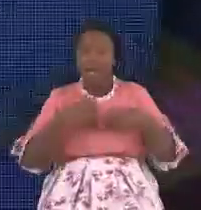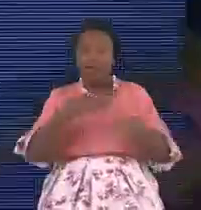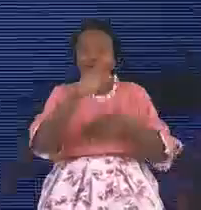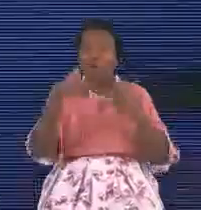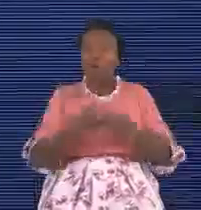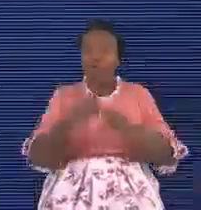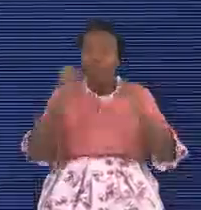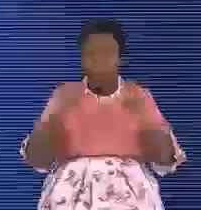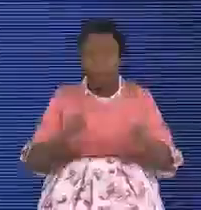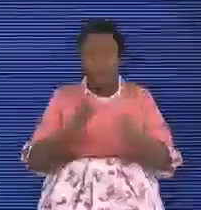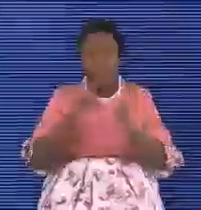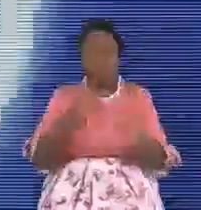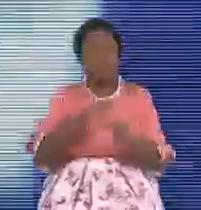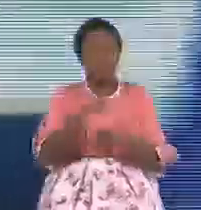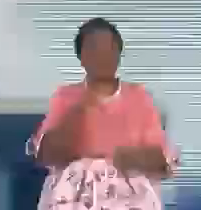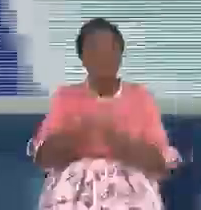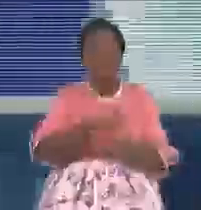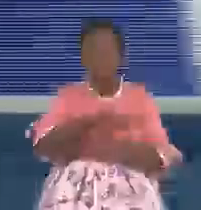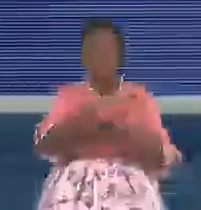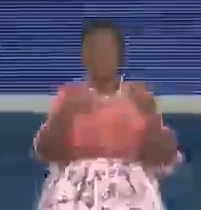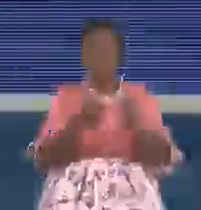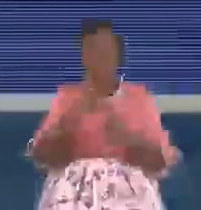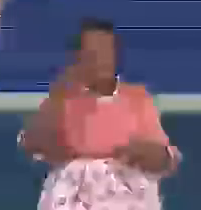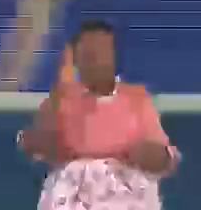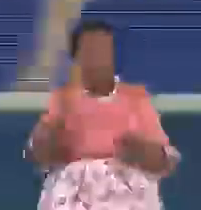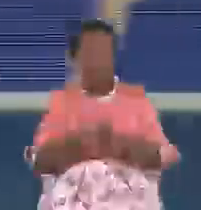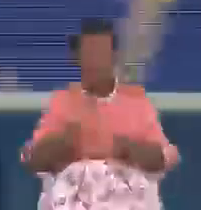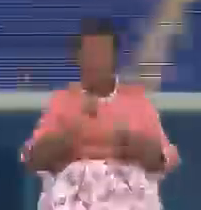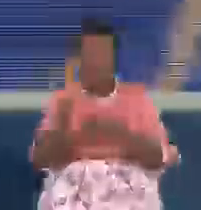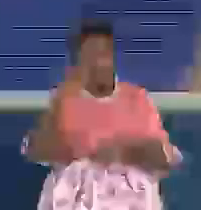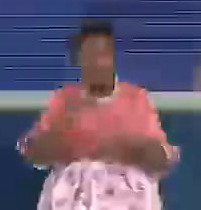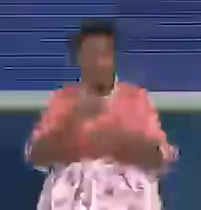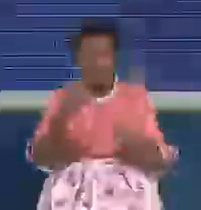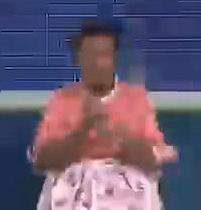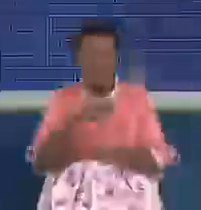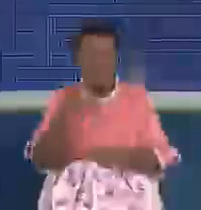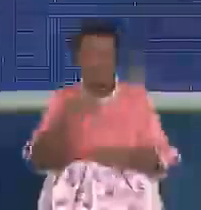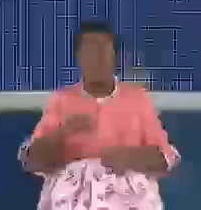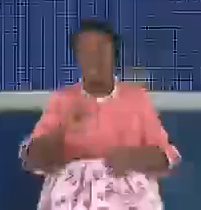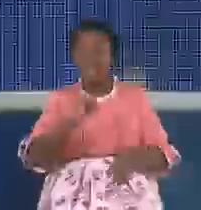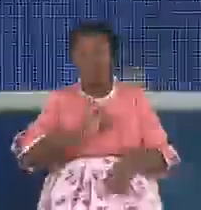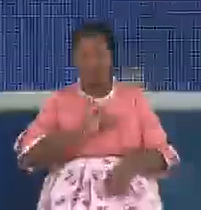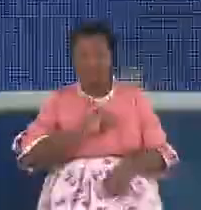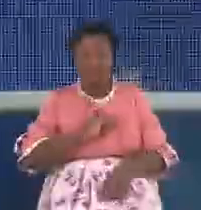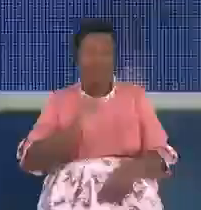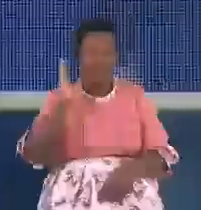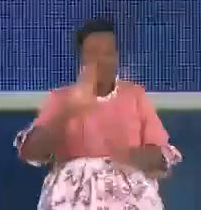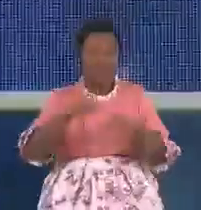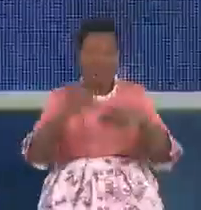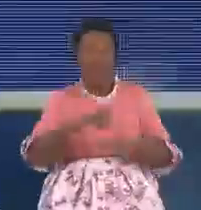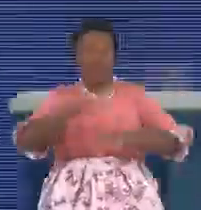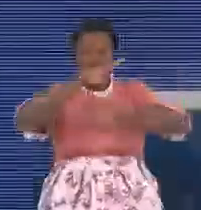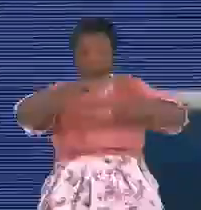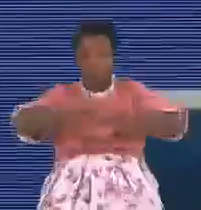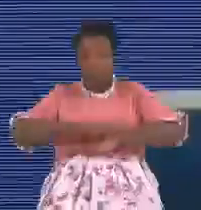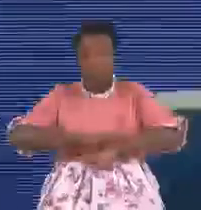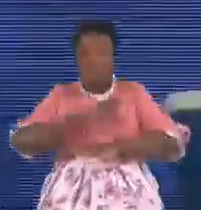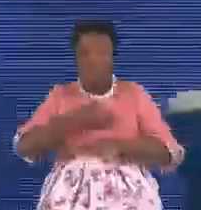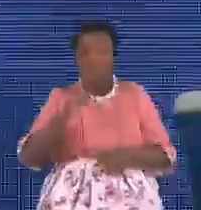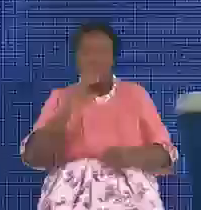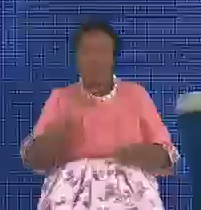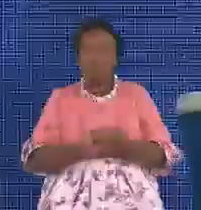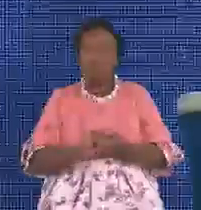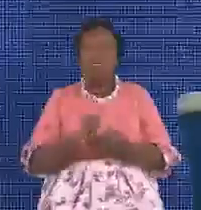fulfill every promise that he makes it says i will give you rest the one was